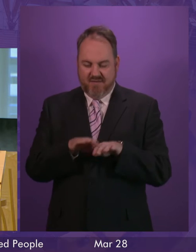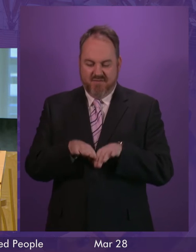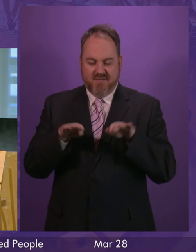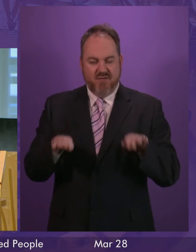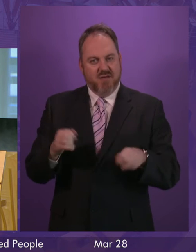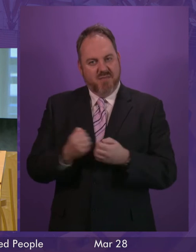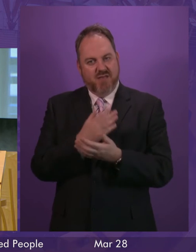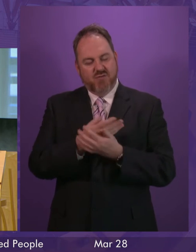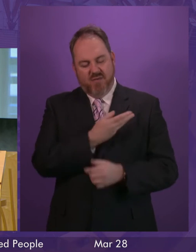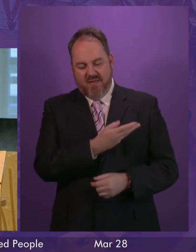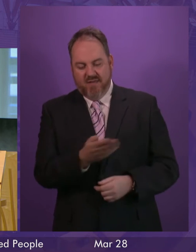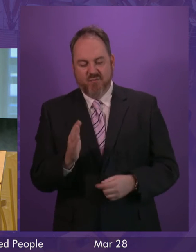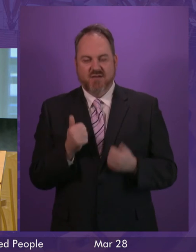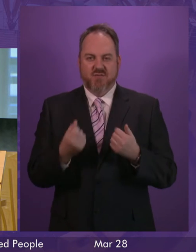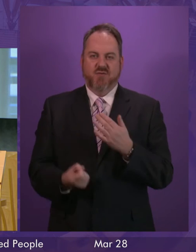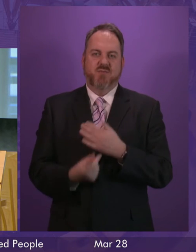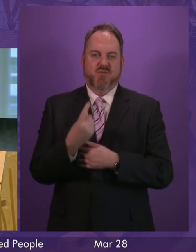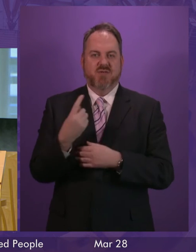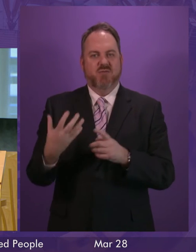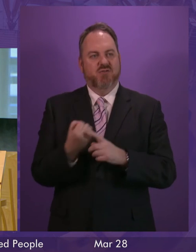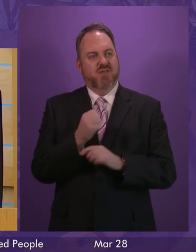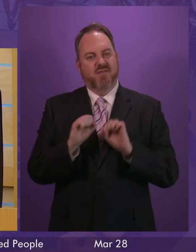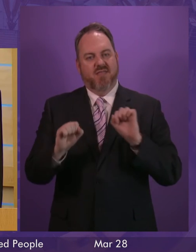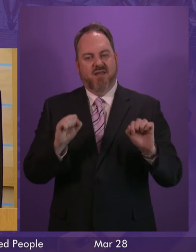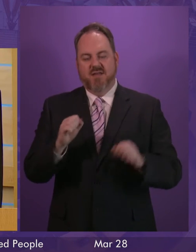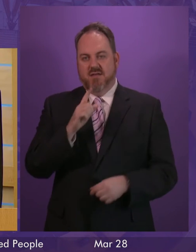ensuring everyone has the opportunity to reach their full potential.